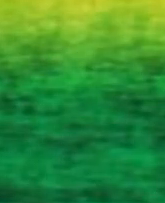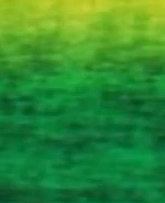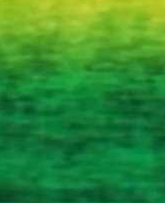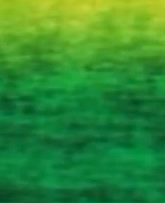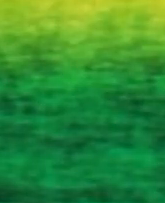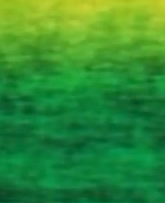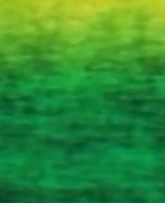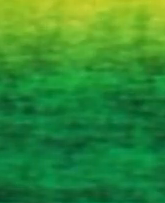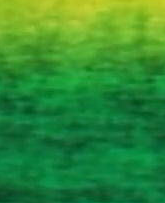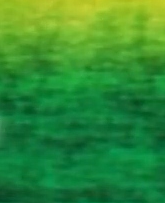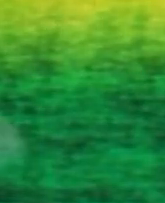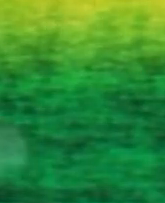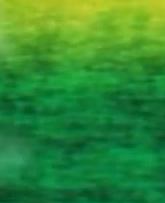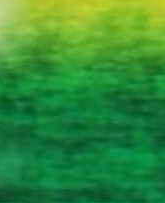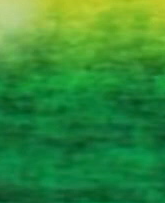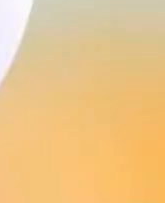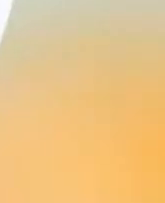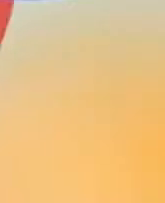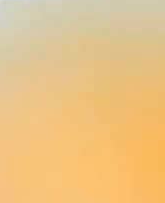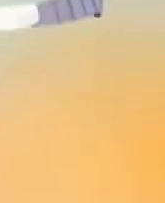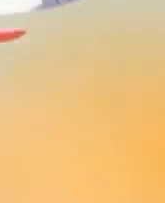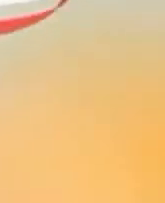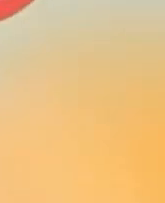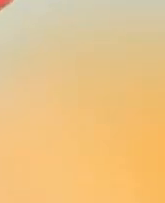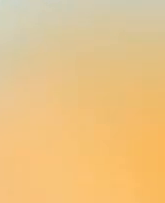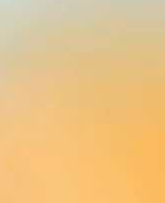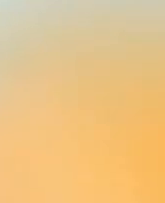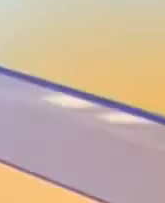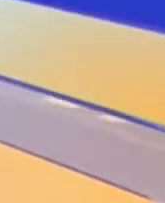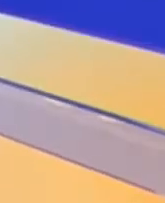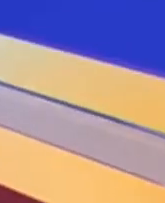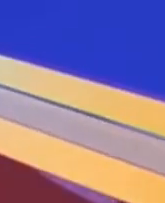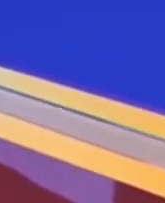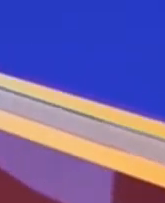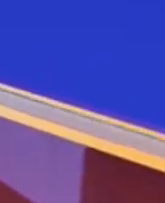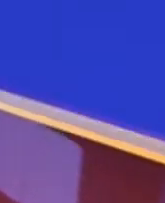Kings, he is the conquering lion.